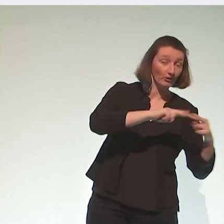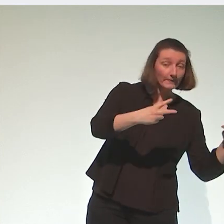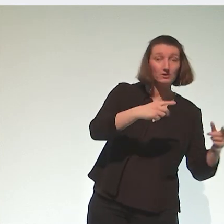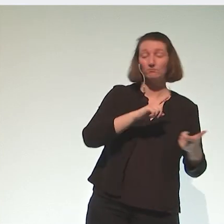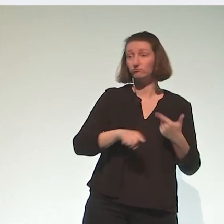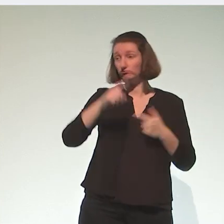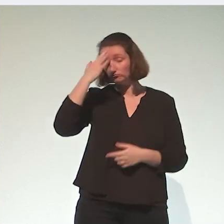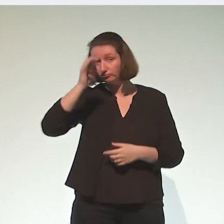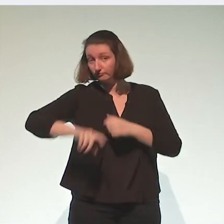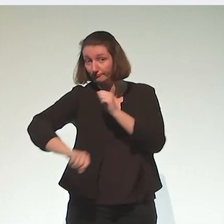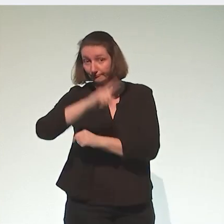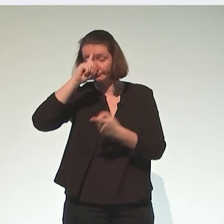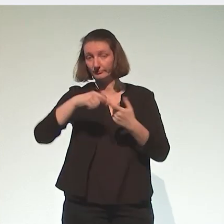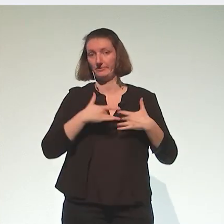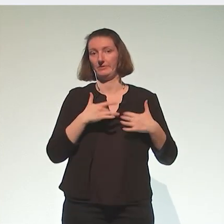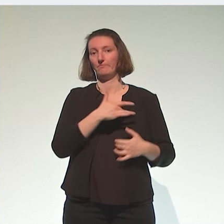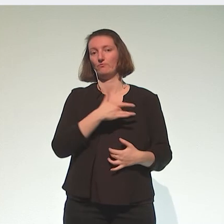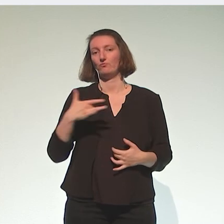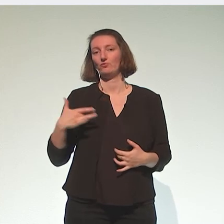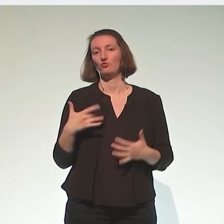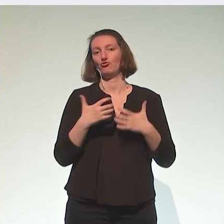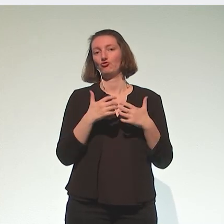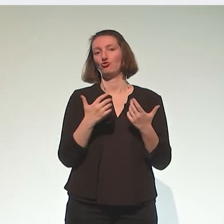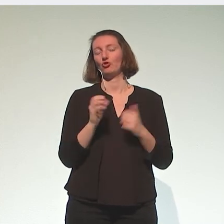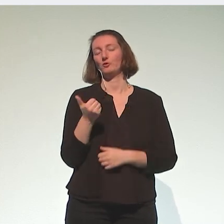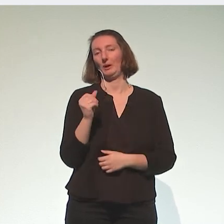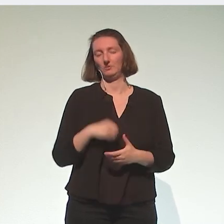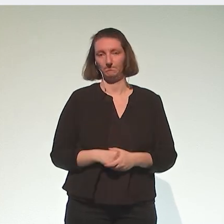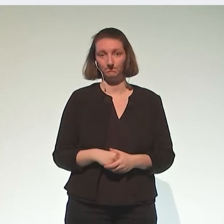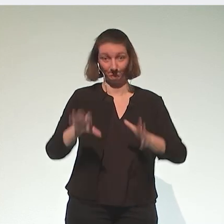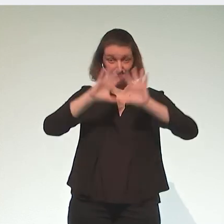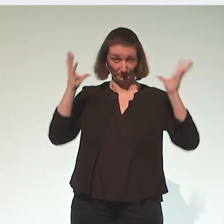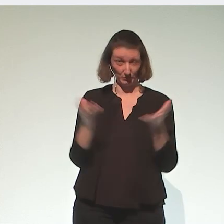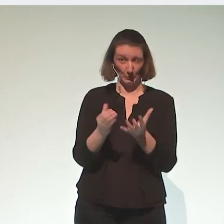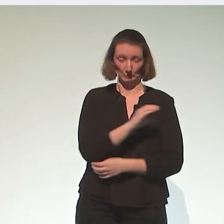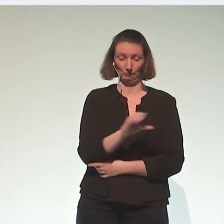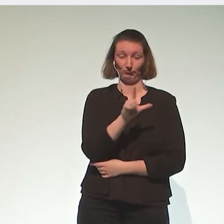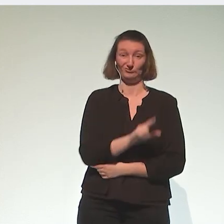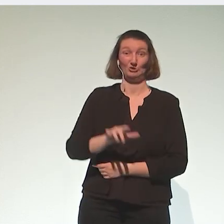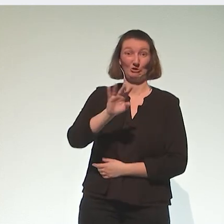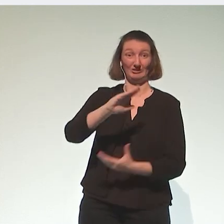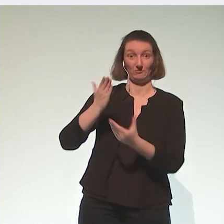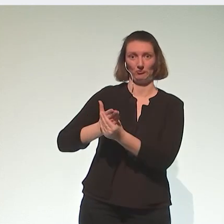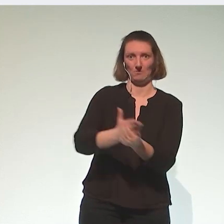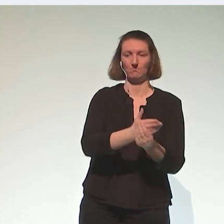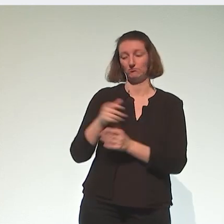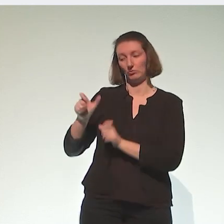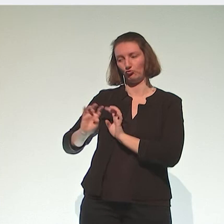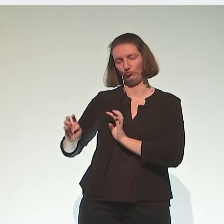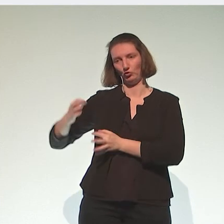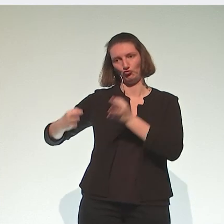to genetics and digital health innovations. 124 projects were looked at by an international